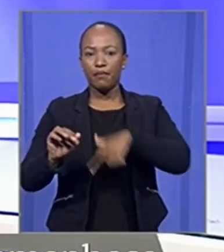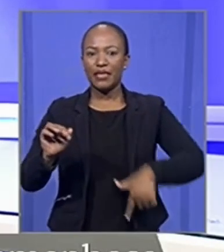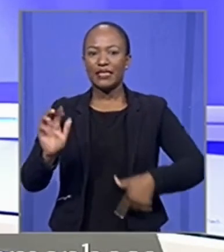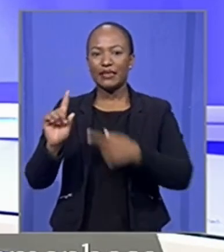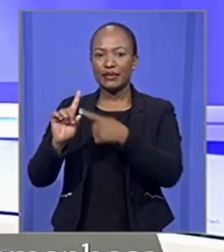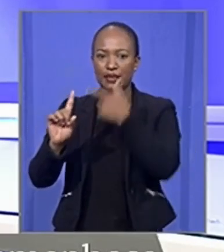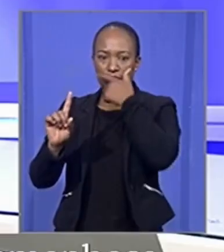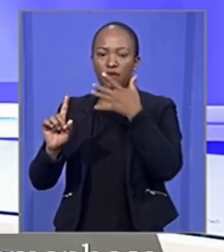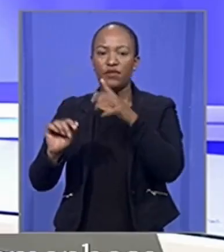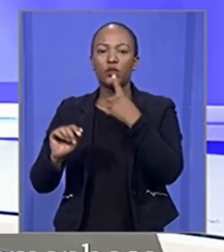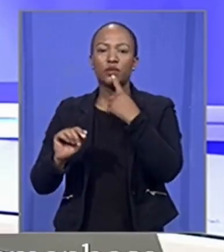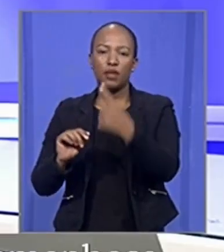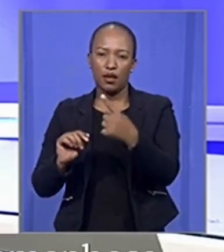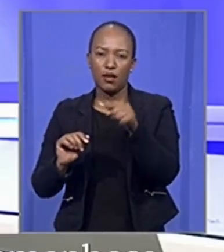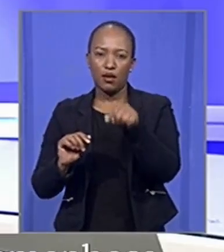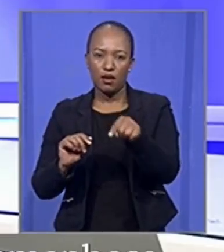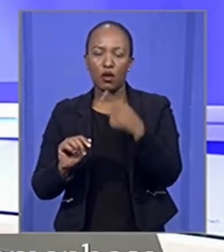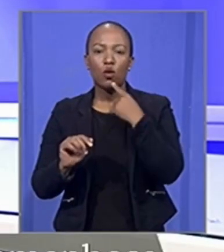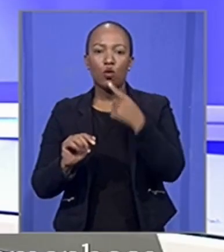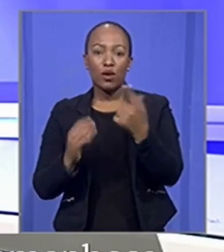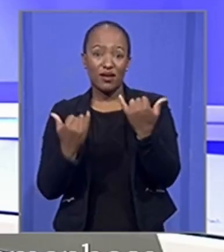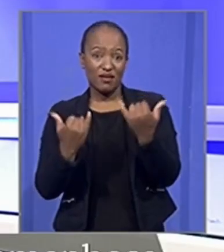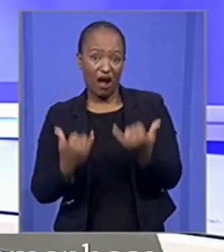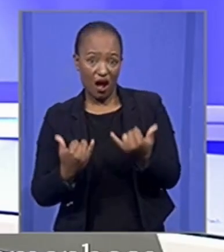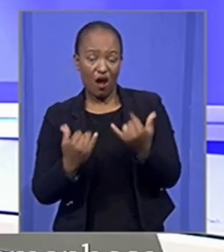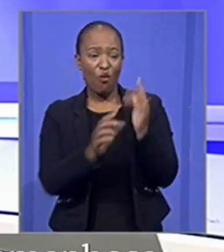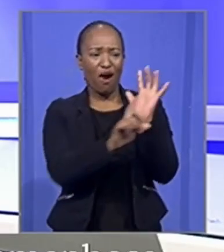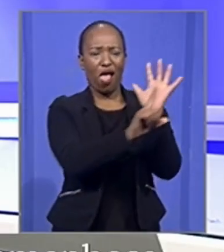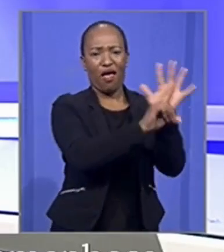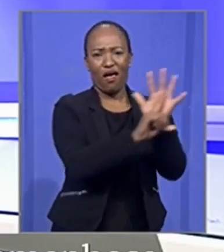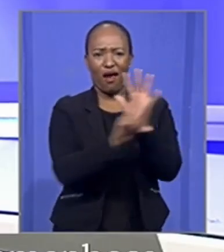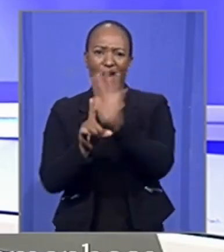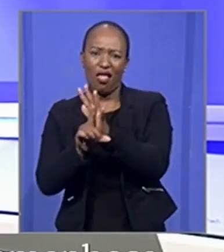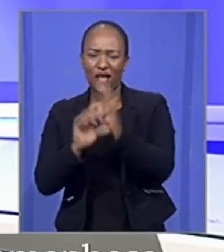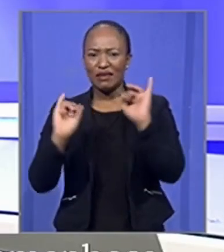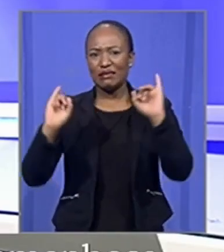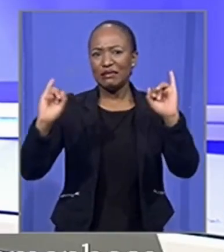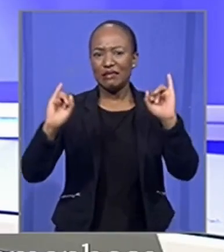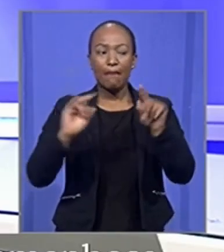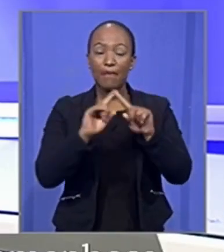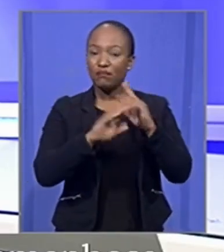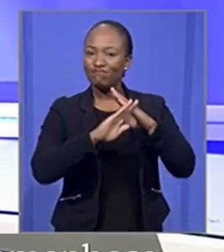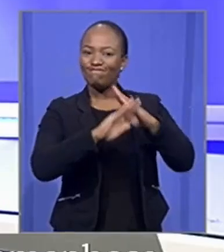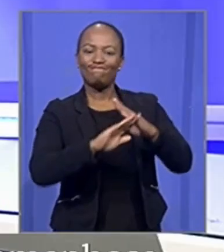Cyril Ramaphosa o re ho eketseha ha ditlhaselo botjhabela bo hare ho ne ho keke ha qojwa.